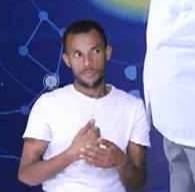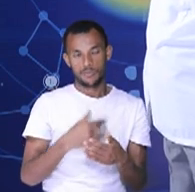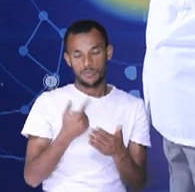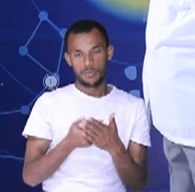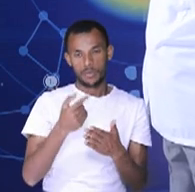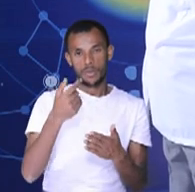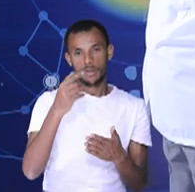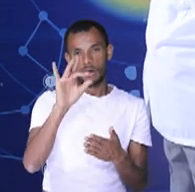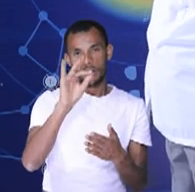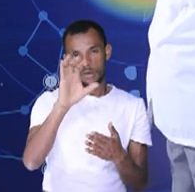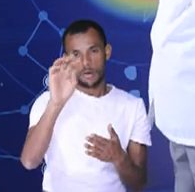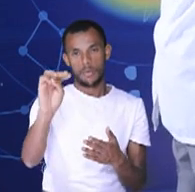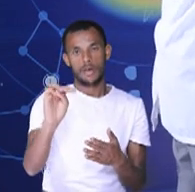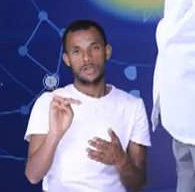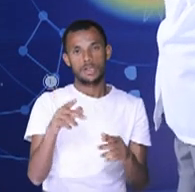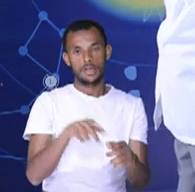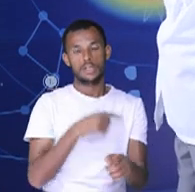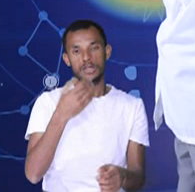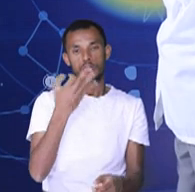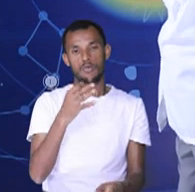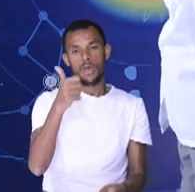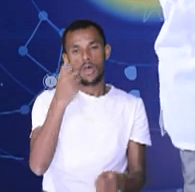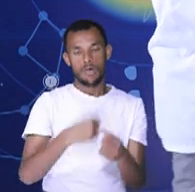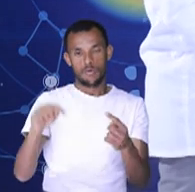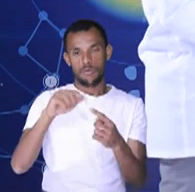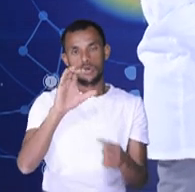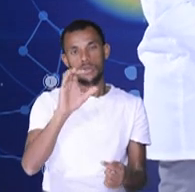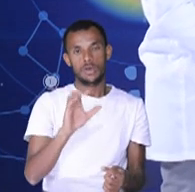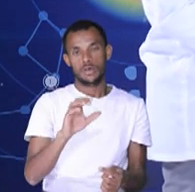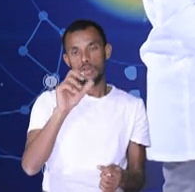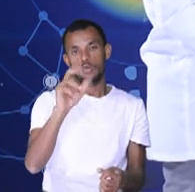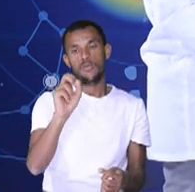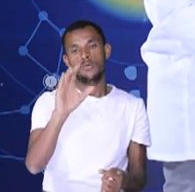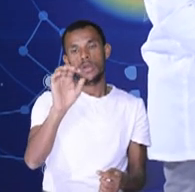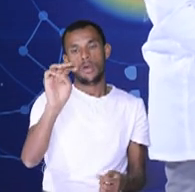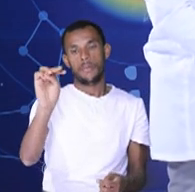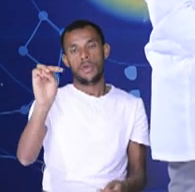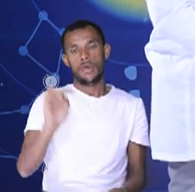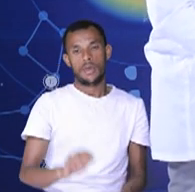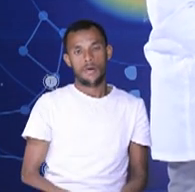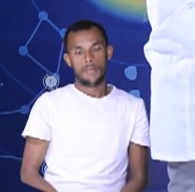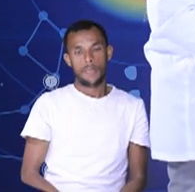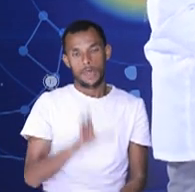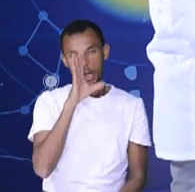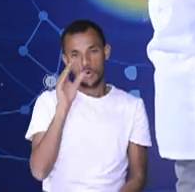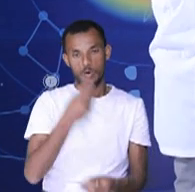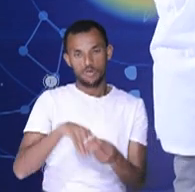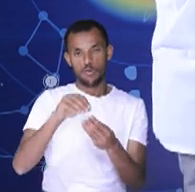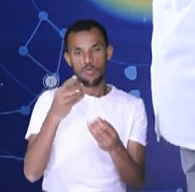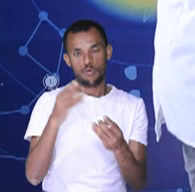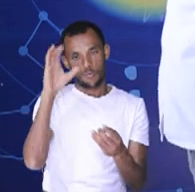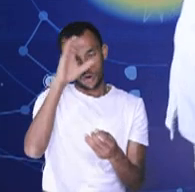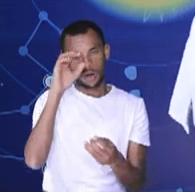this one is 8 centimeter, so the distance of A from C is 12 centimeter. And also to